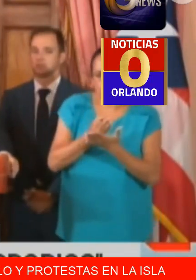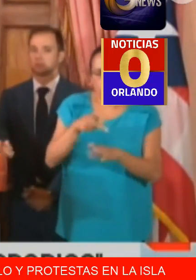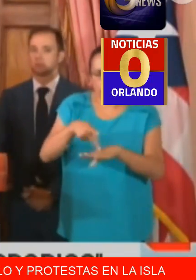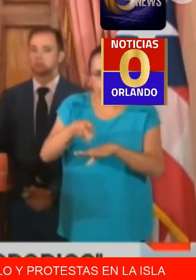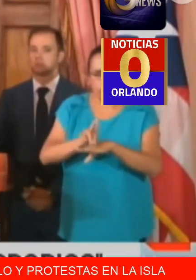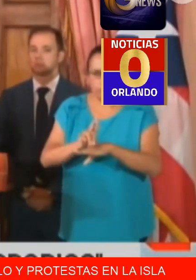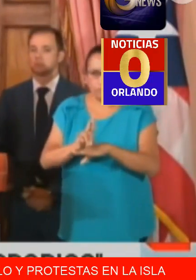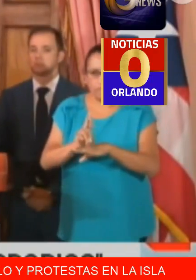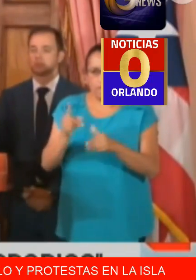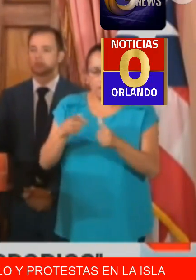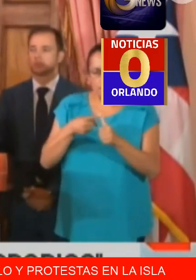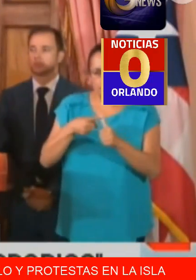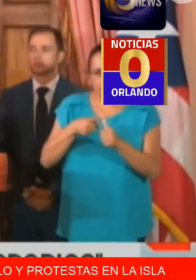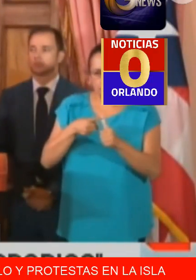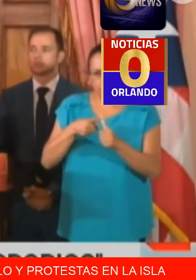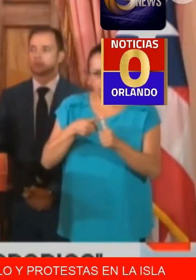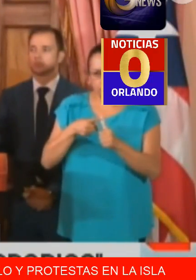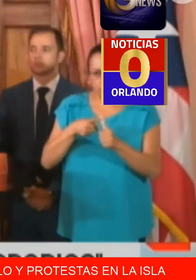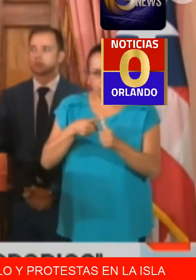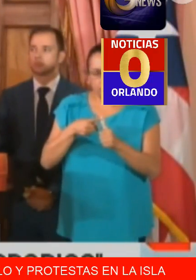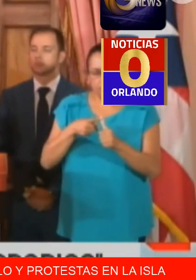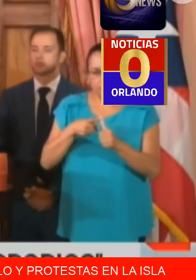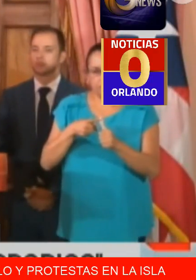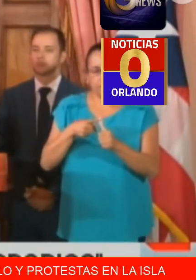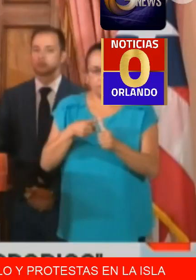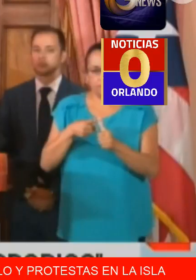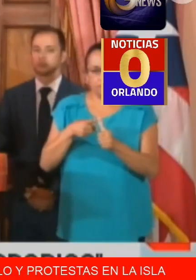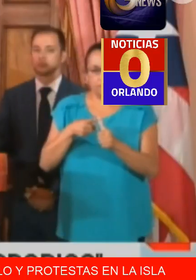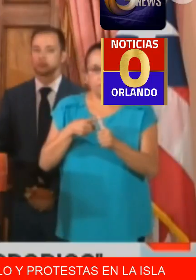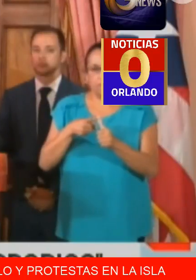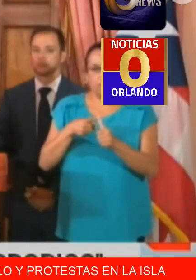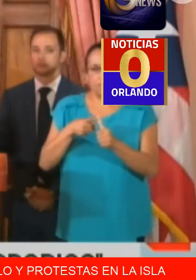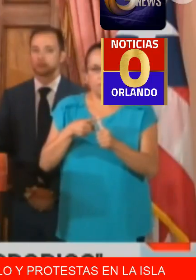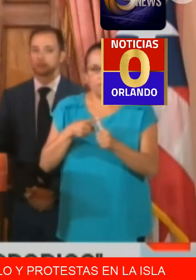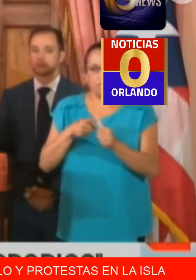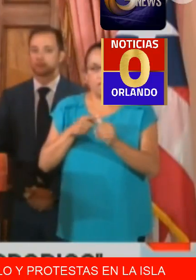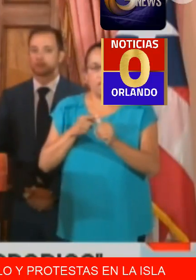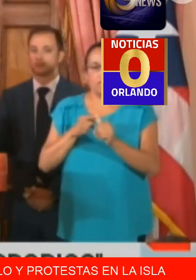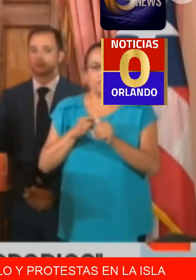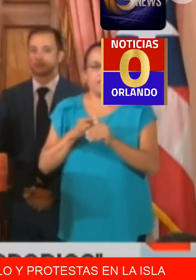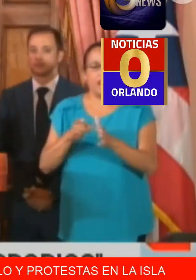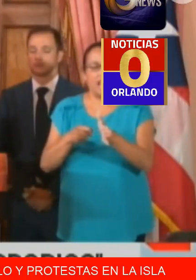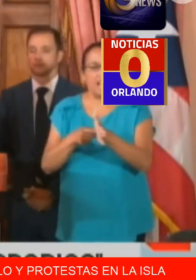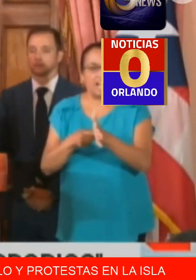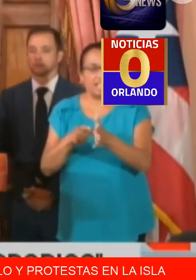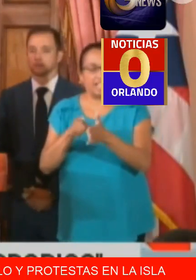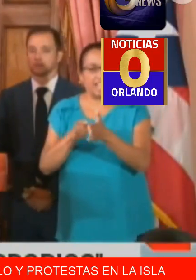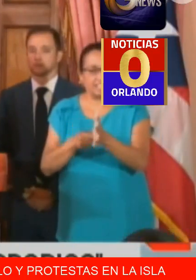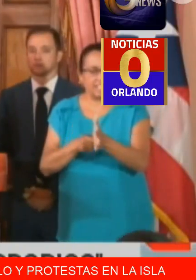Rico. Number one, I would say that we have, from the get-go on the restructuring,